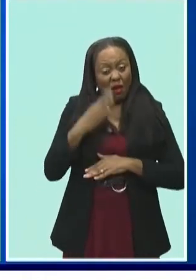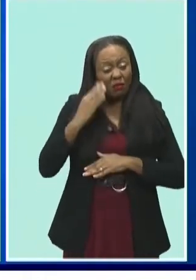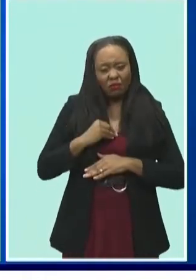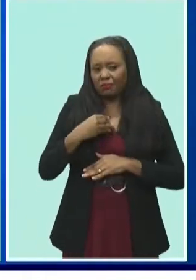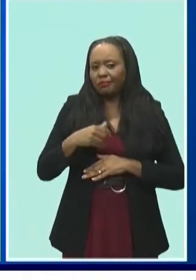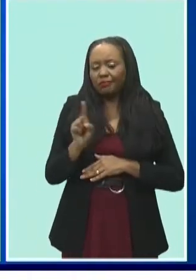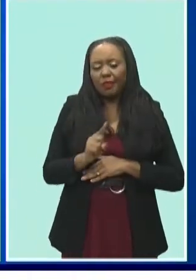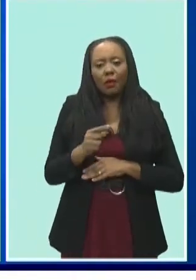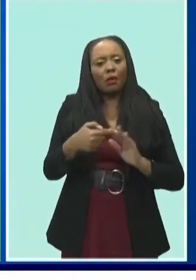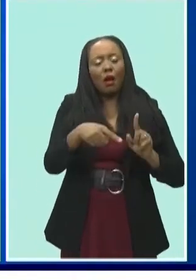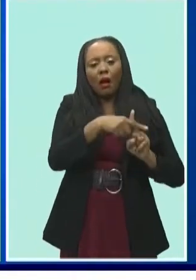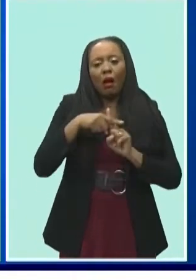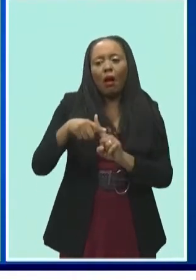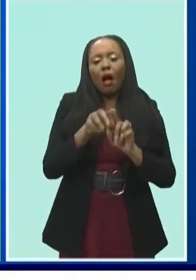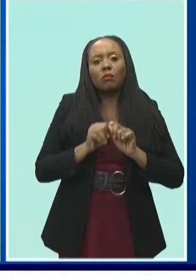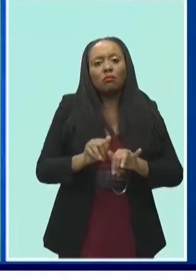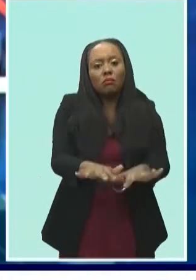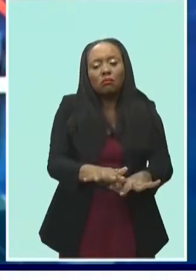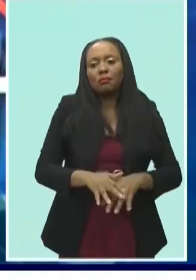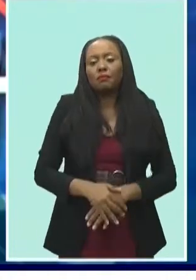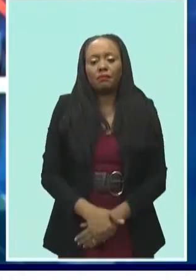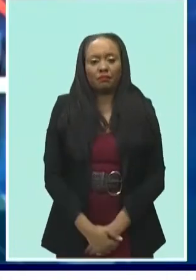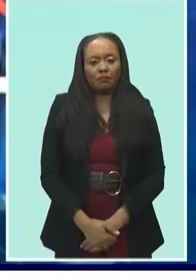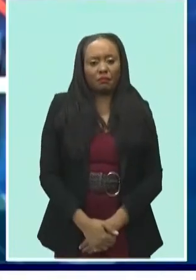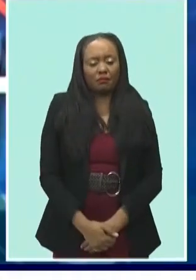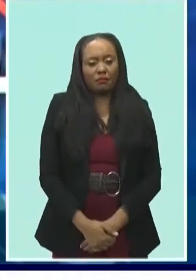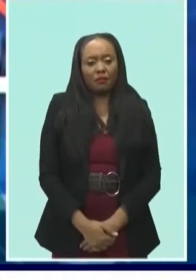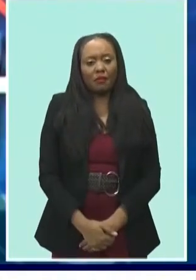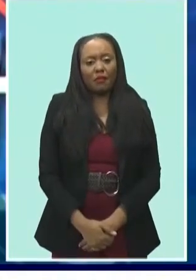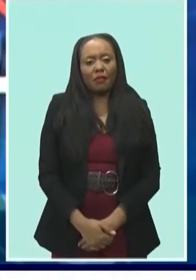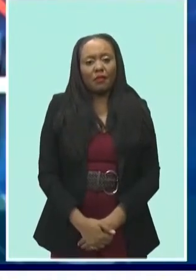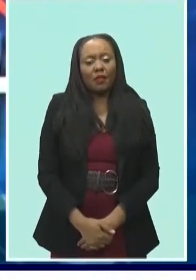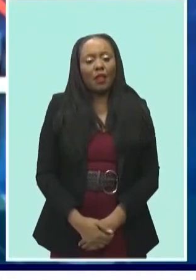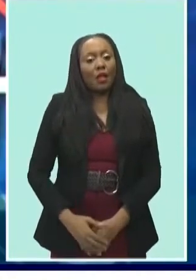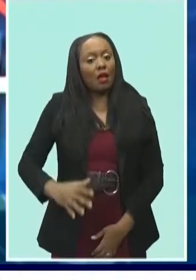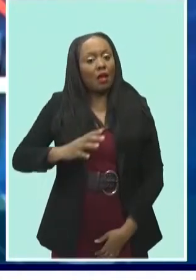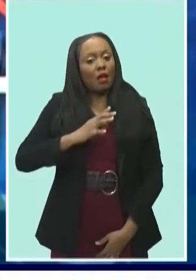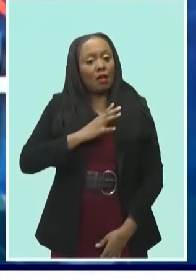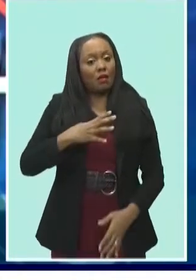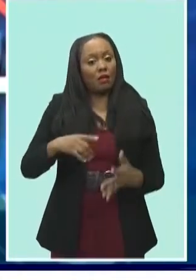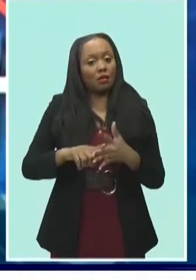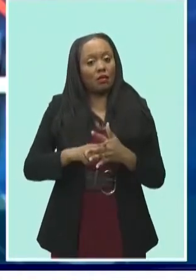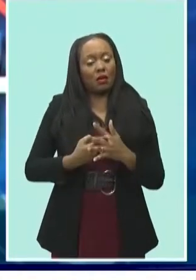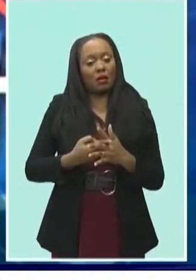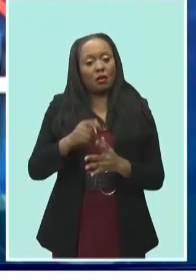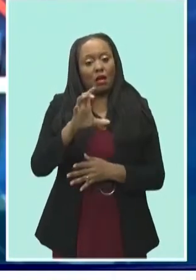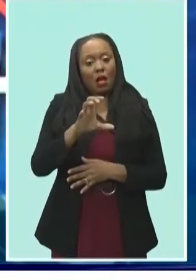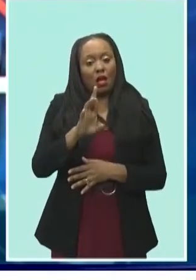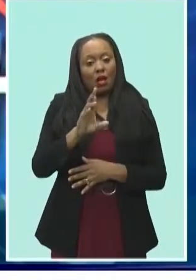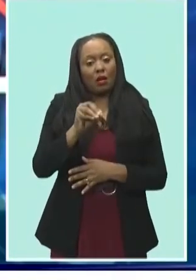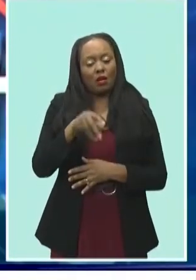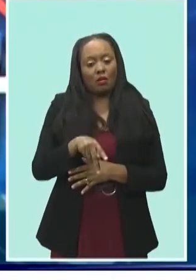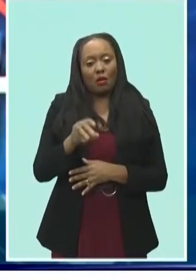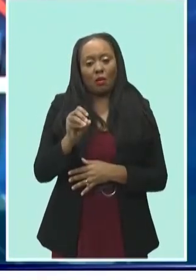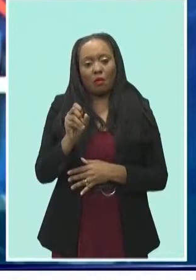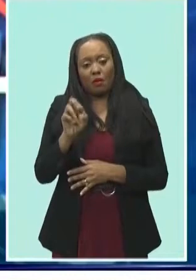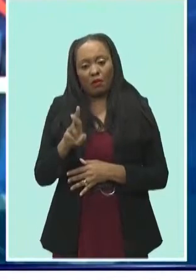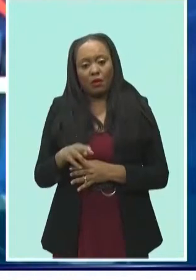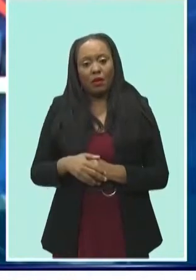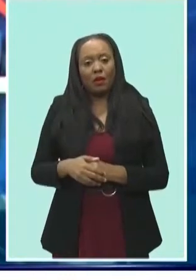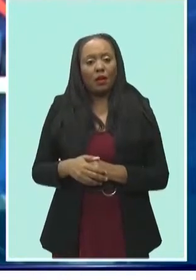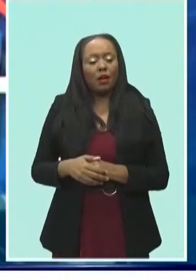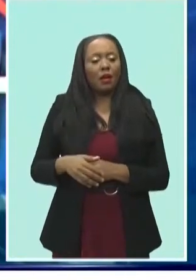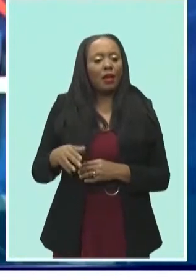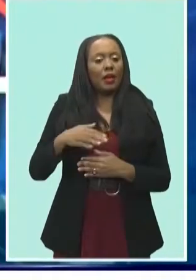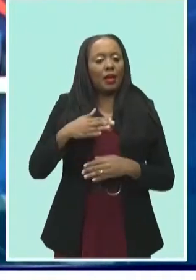positive experiences to be spread. Well, with the official start of crop over just weeks away, local entertainers are gearing